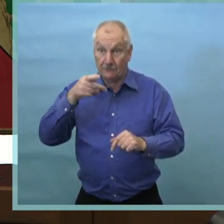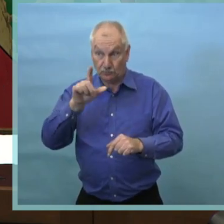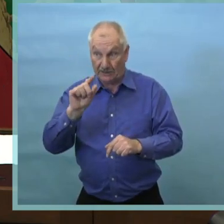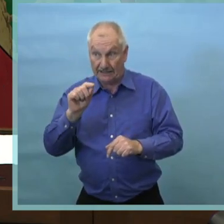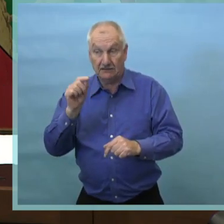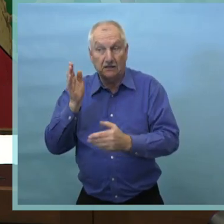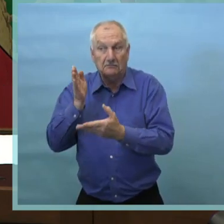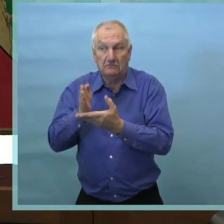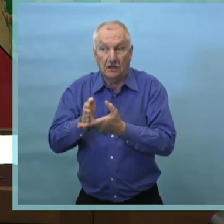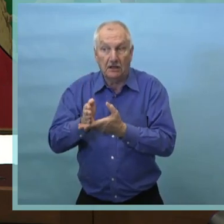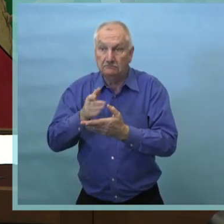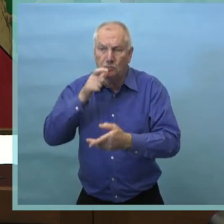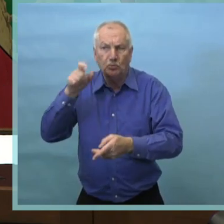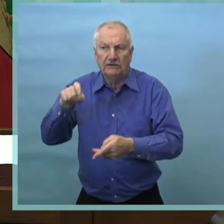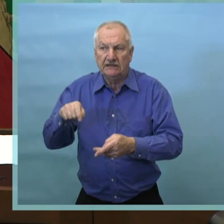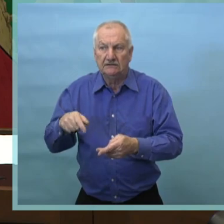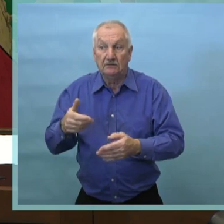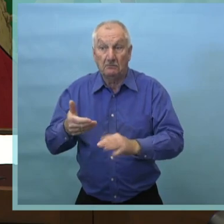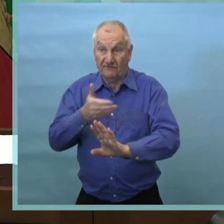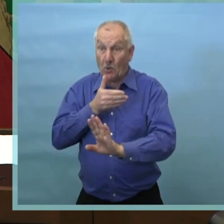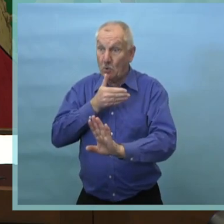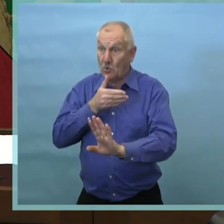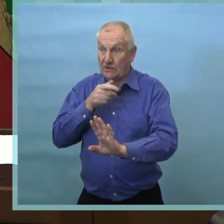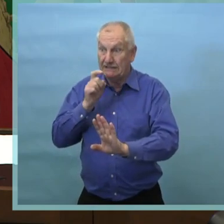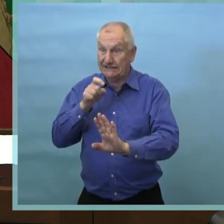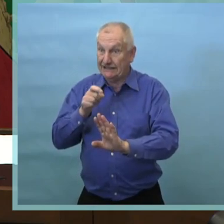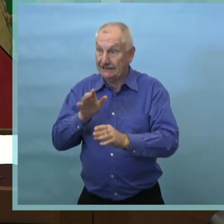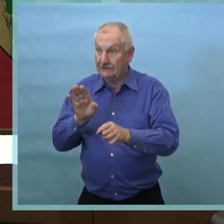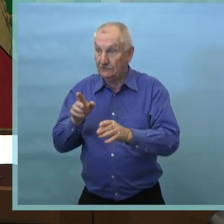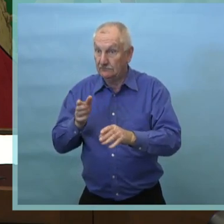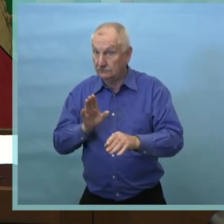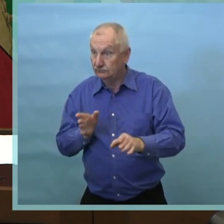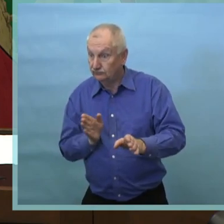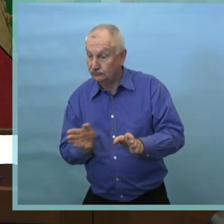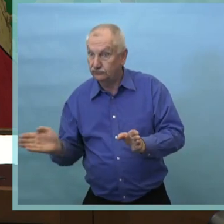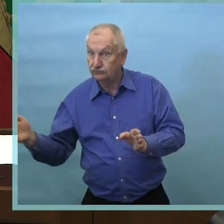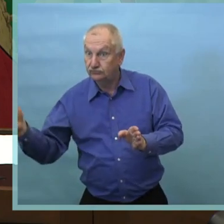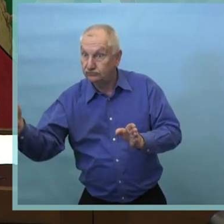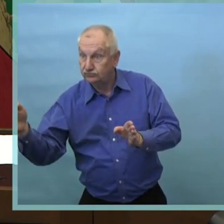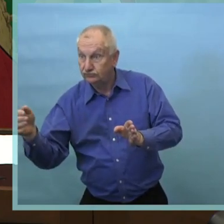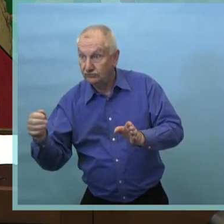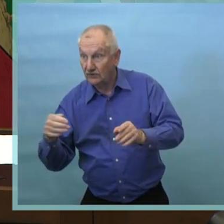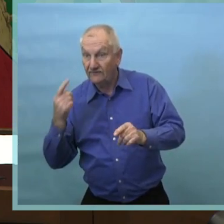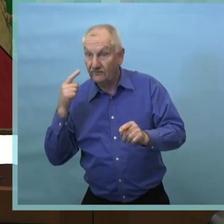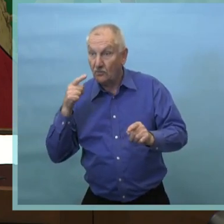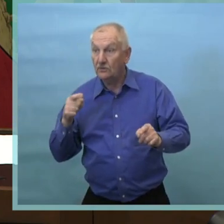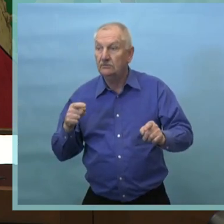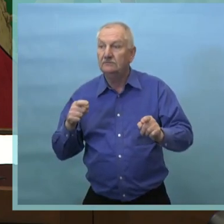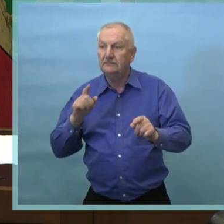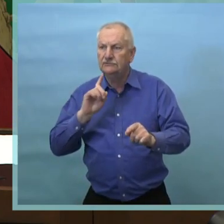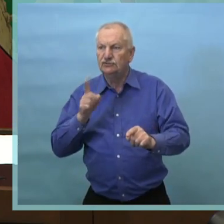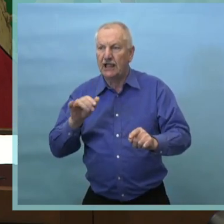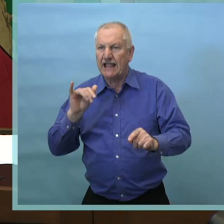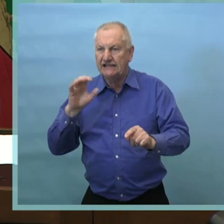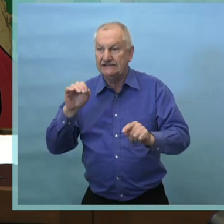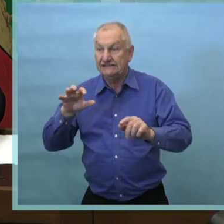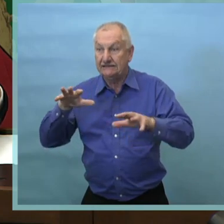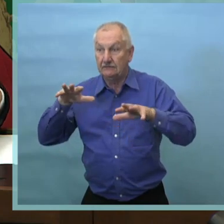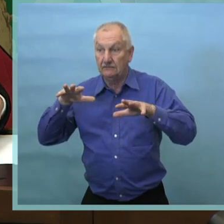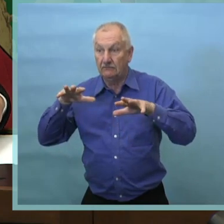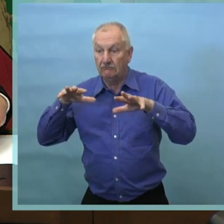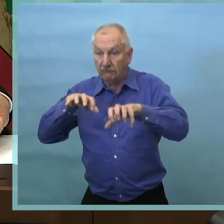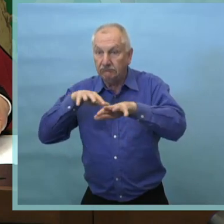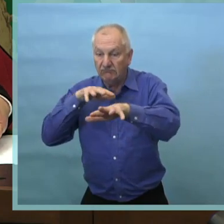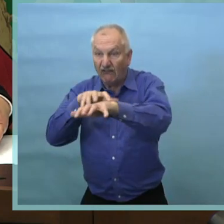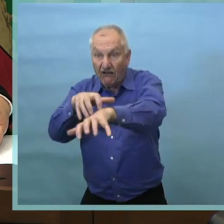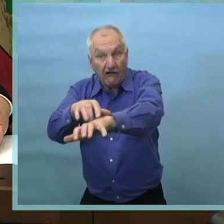we operated the Portage Diversion was just to ensure that we would keep ice out of the Assiniboine. A last